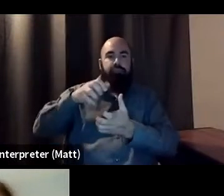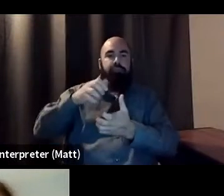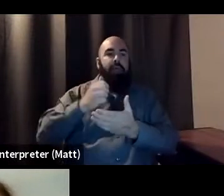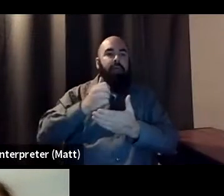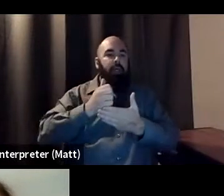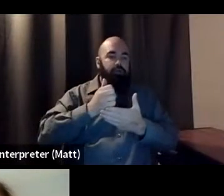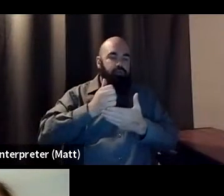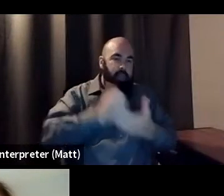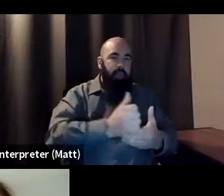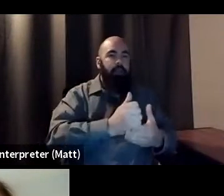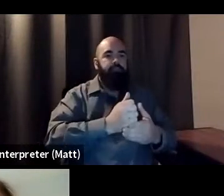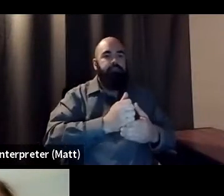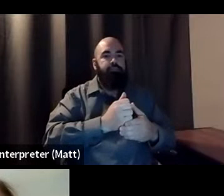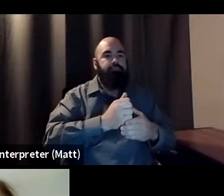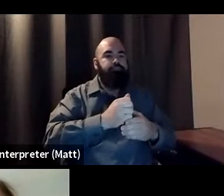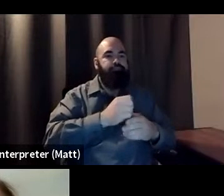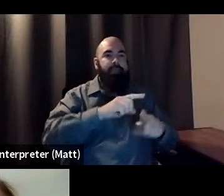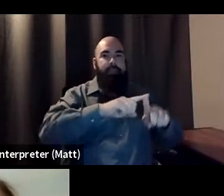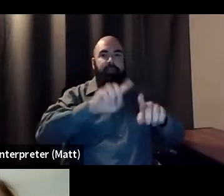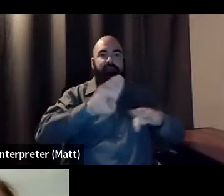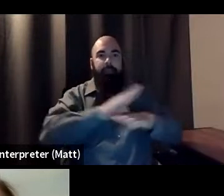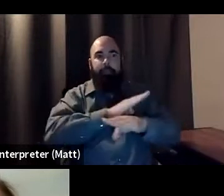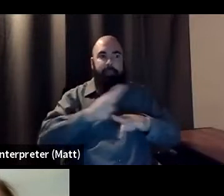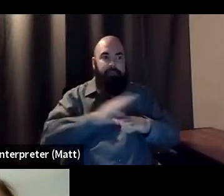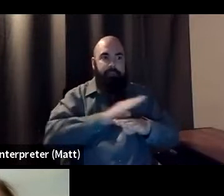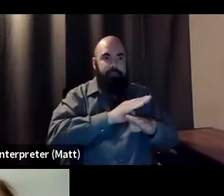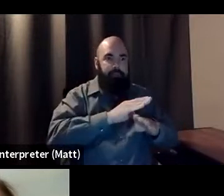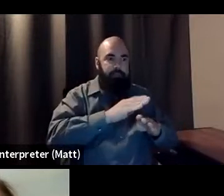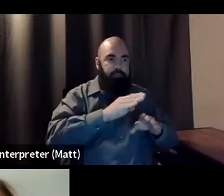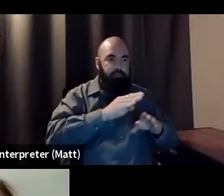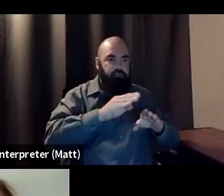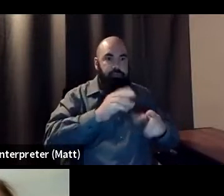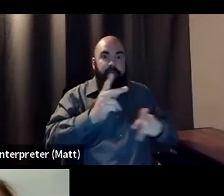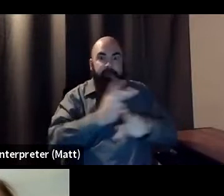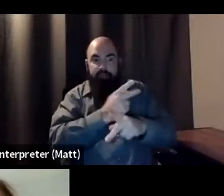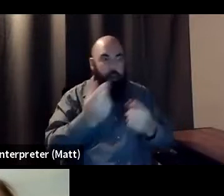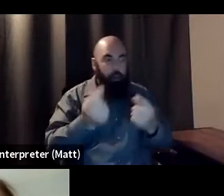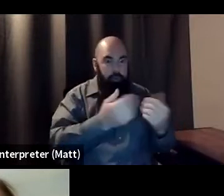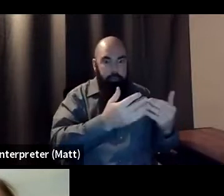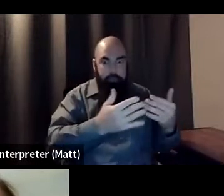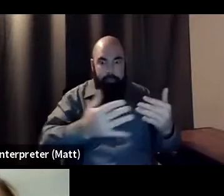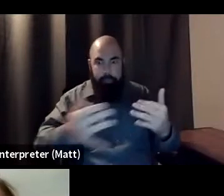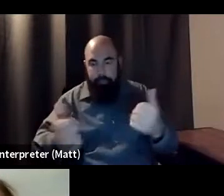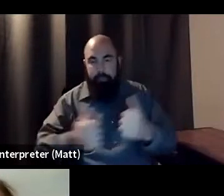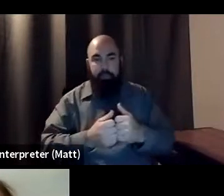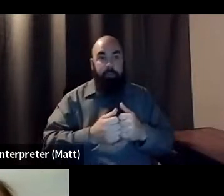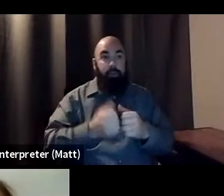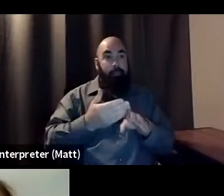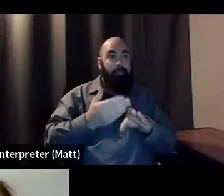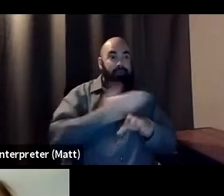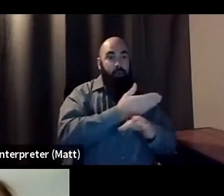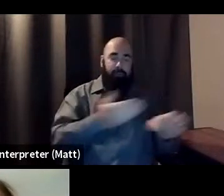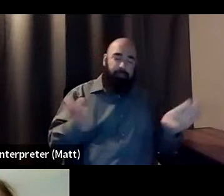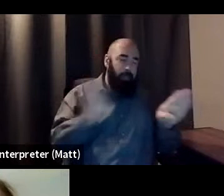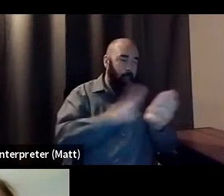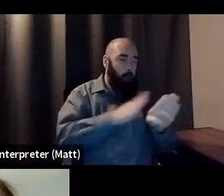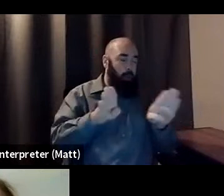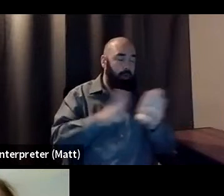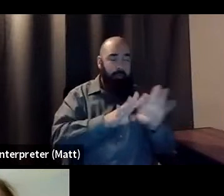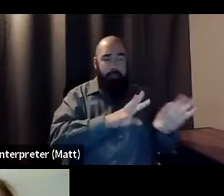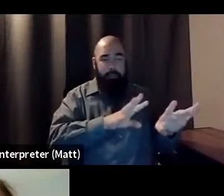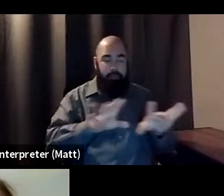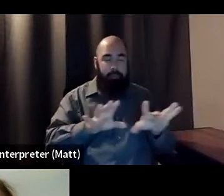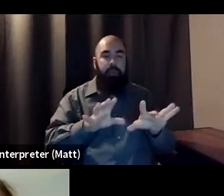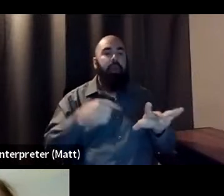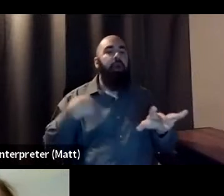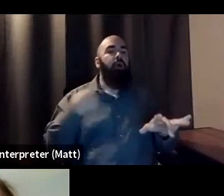COVID-19 environment and the landscape as we've gone from complete lockdown now through to vaccination efforts. And we've been able to hold their